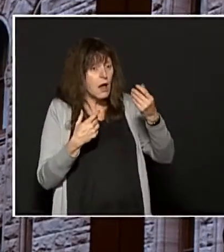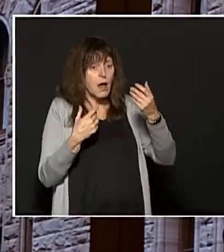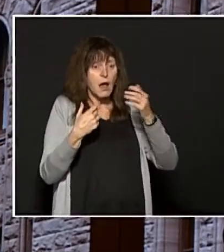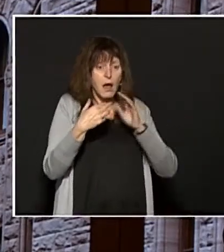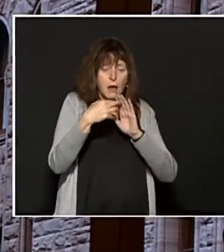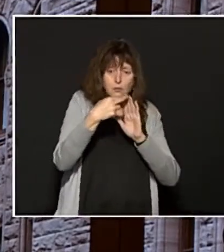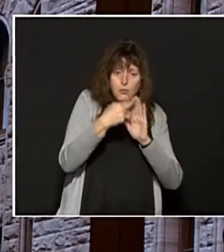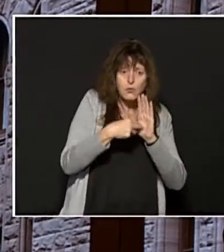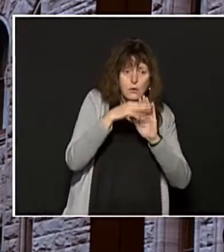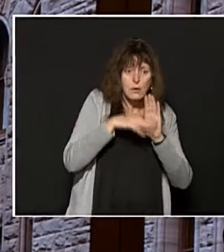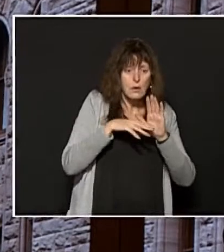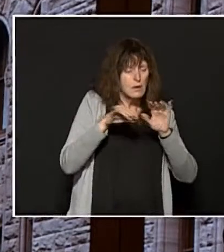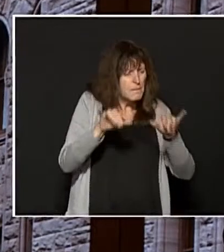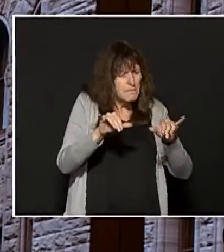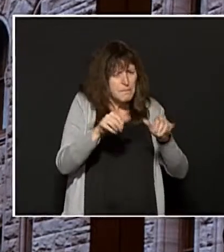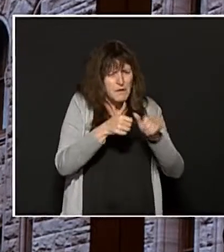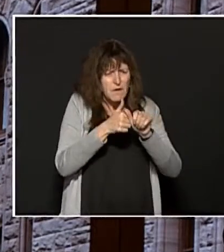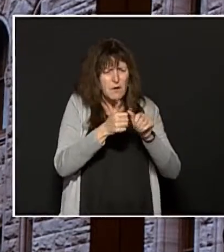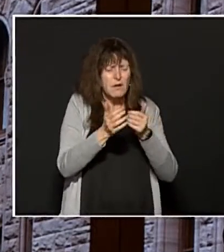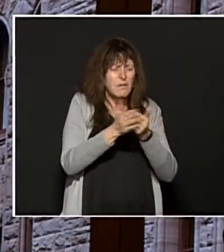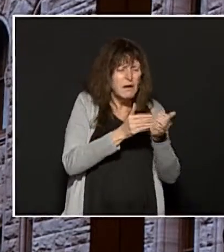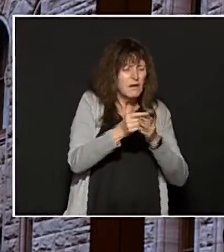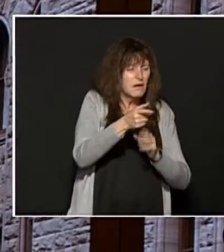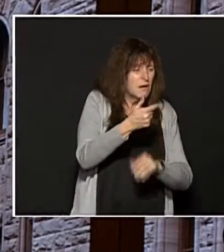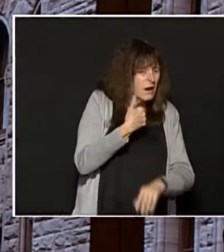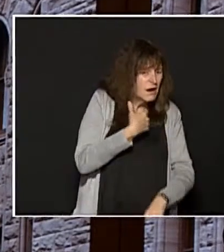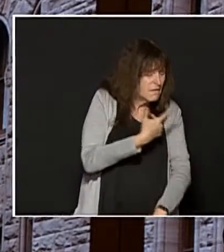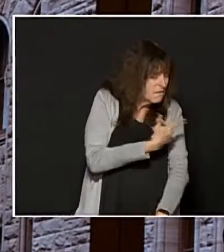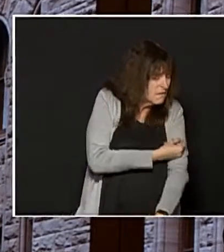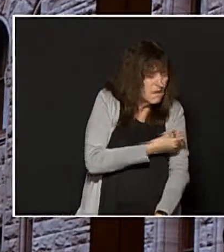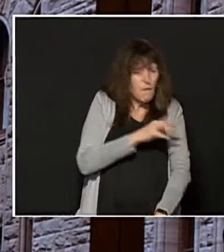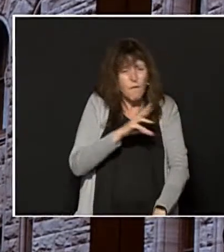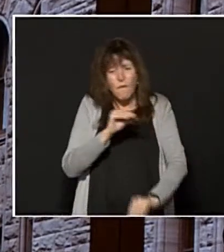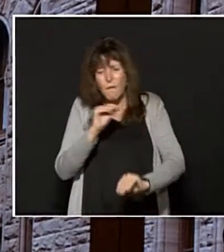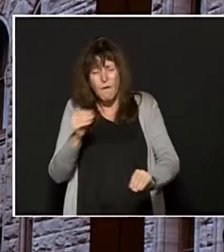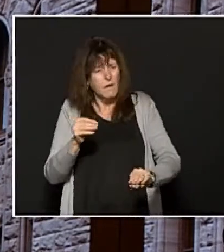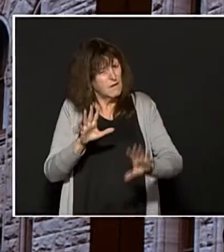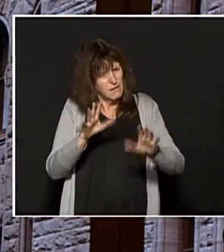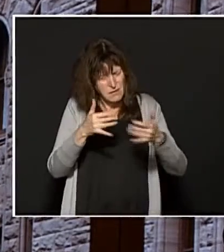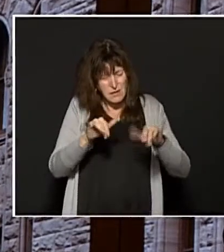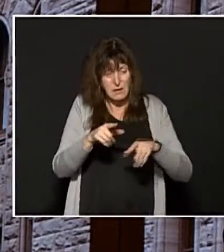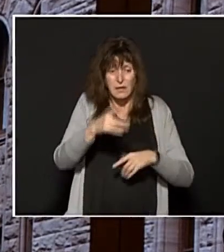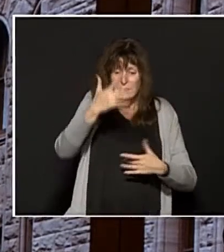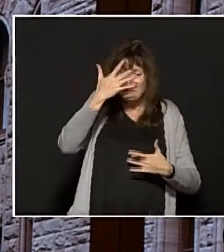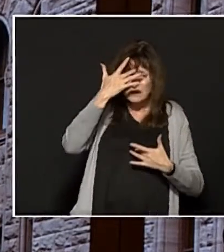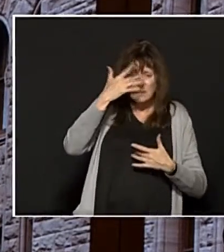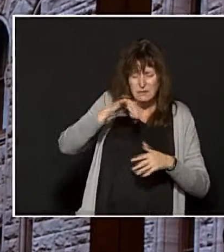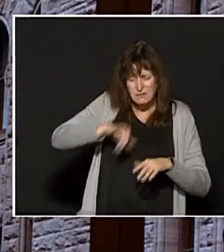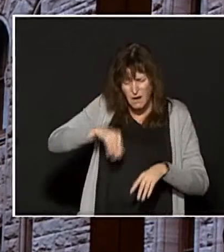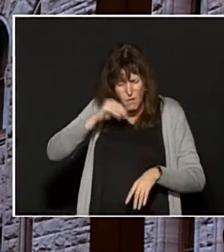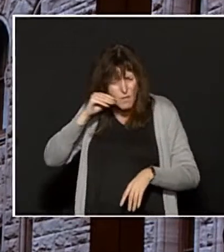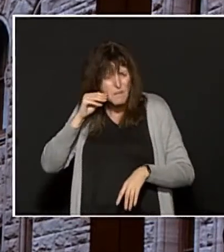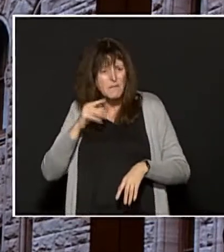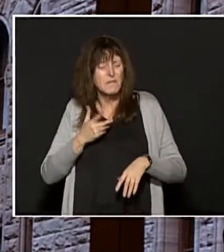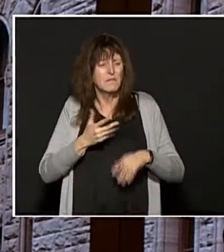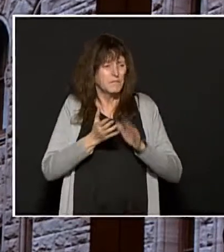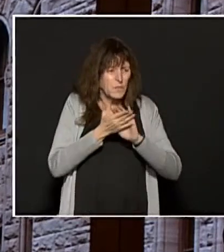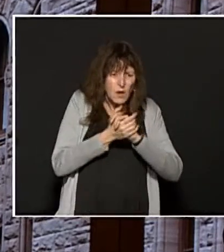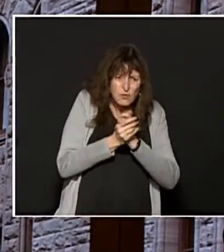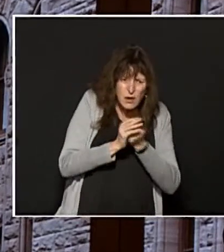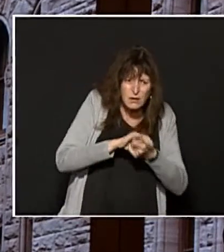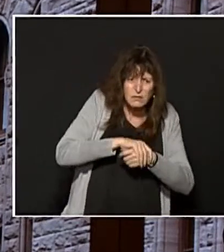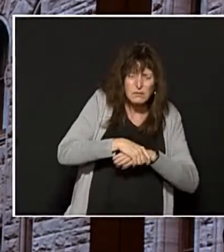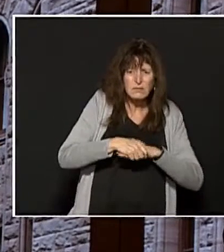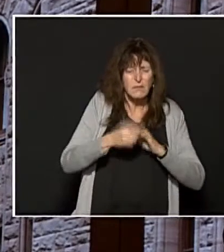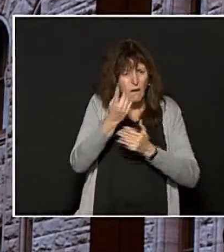So we have those same messages about washing hands, staying home if you're ill, getting tested when you need to be, doing isolation and